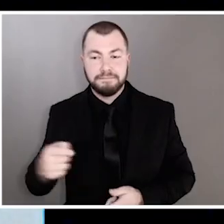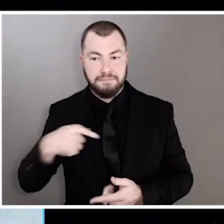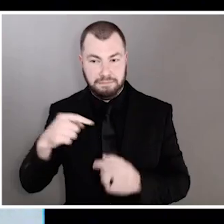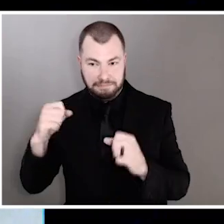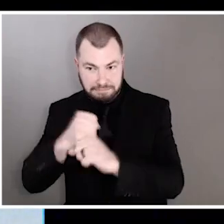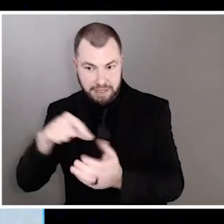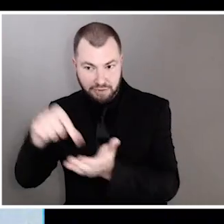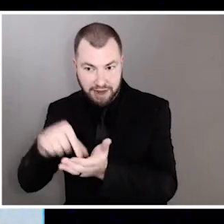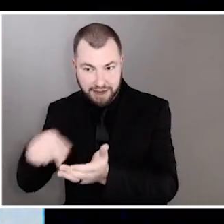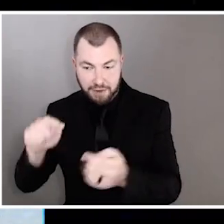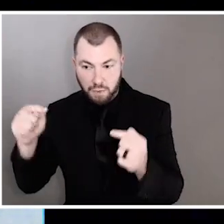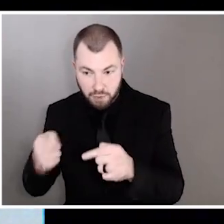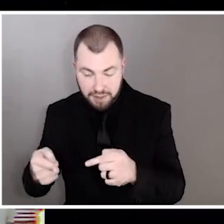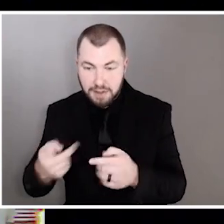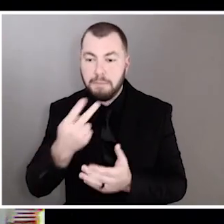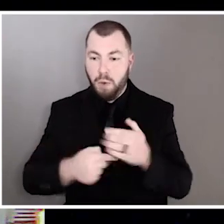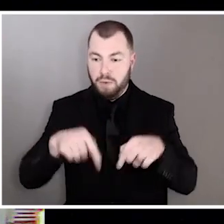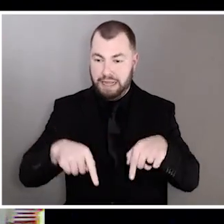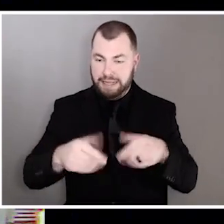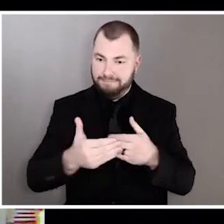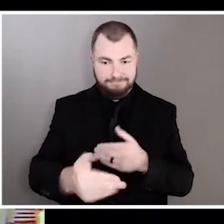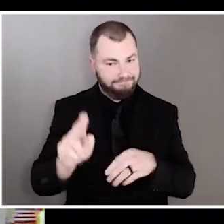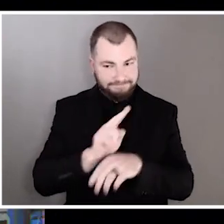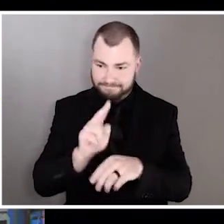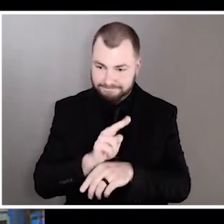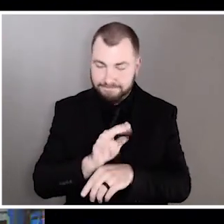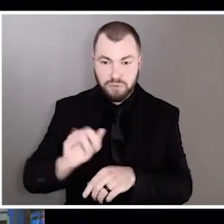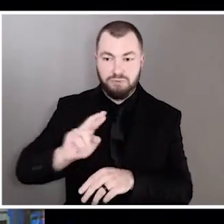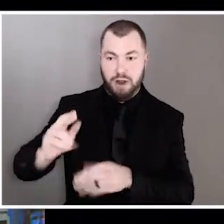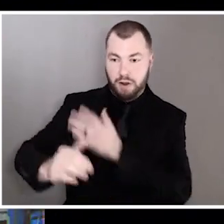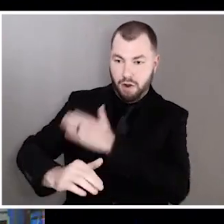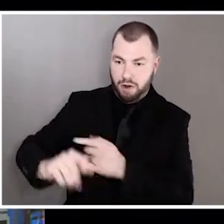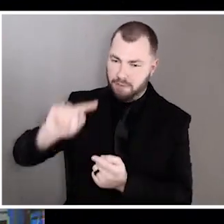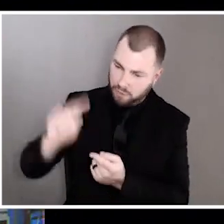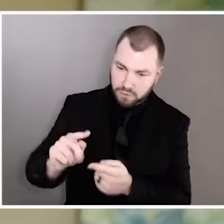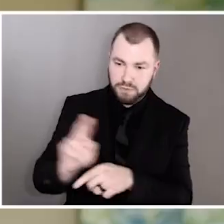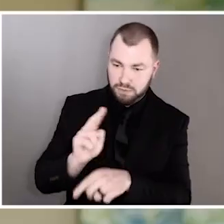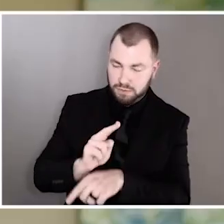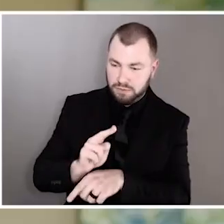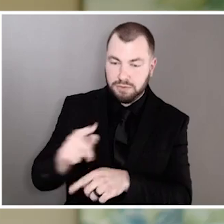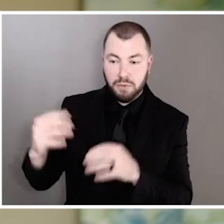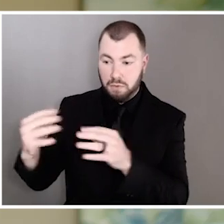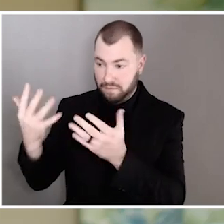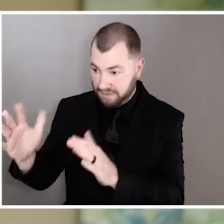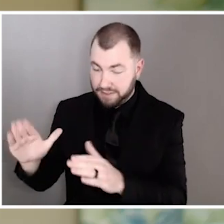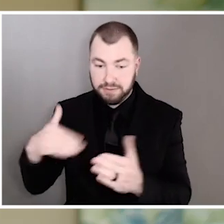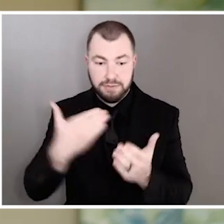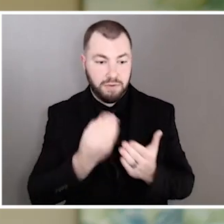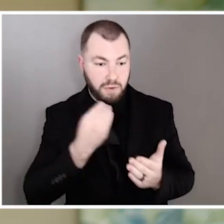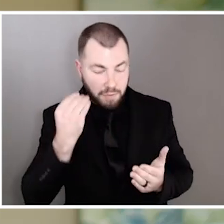When I was wounded in Iraq, I ended up losing both my legs and significant use of my right arm, through which I came home from war